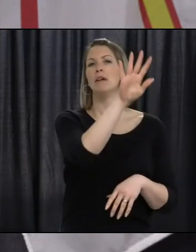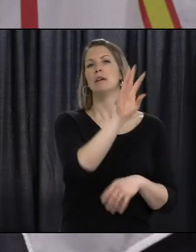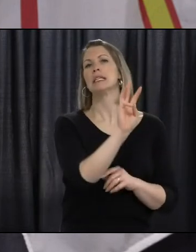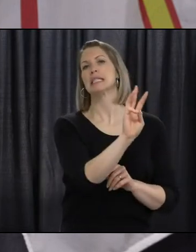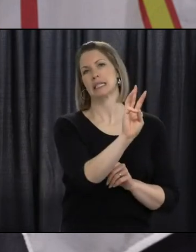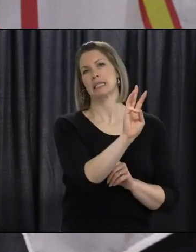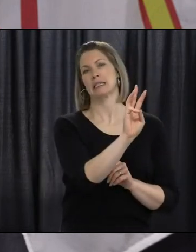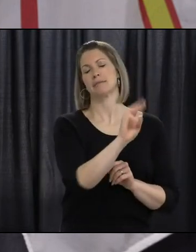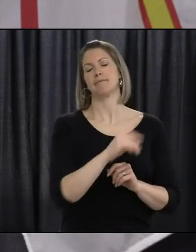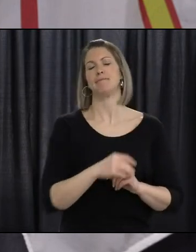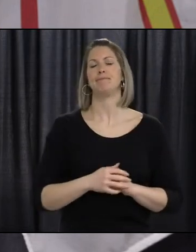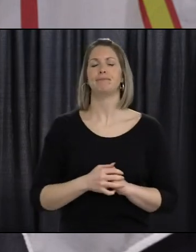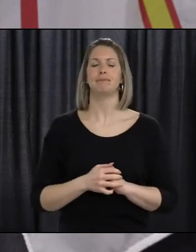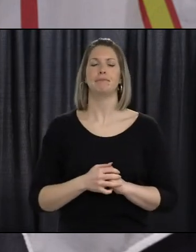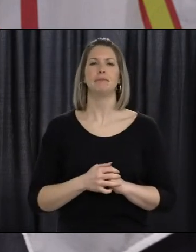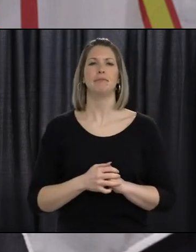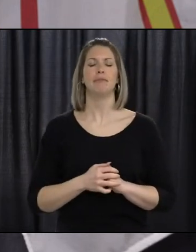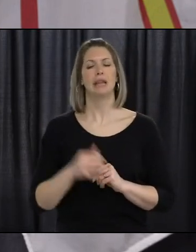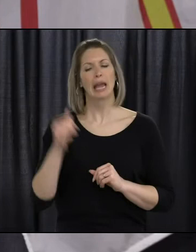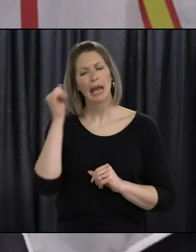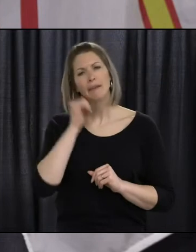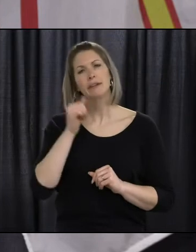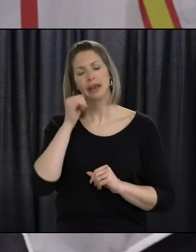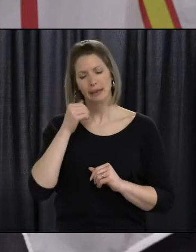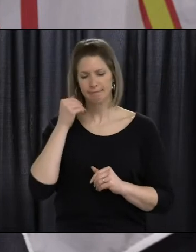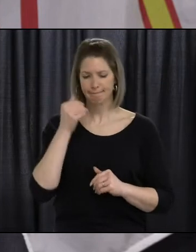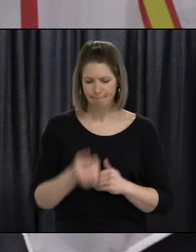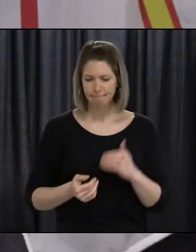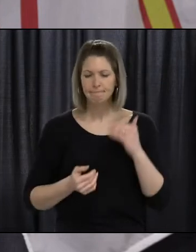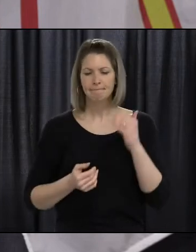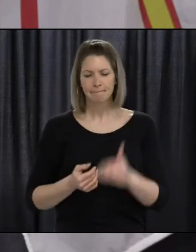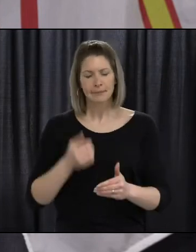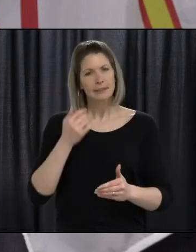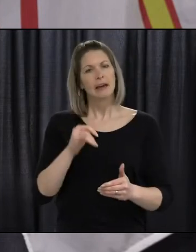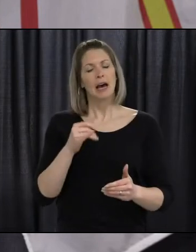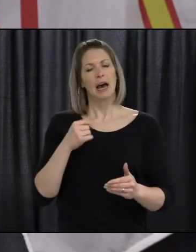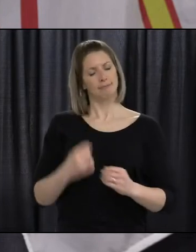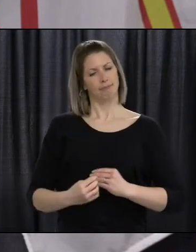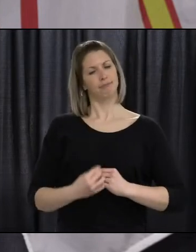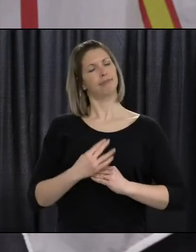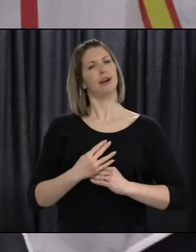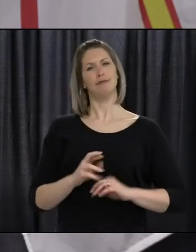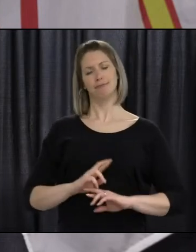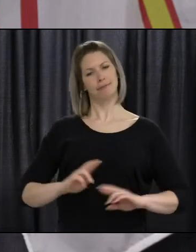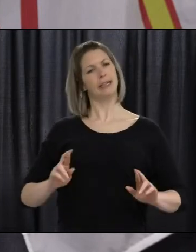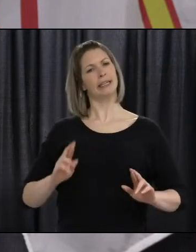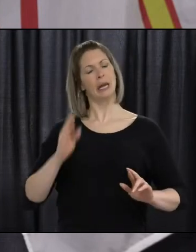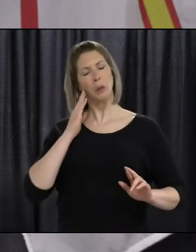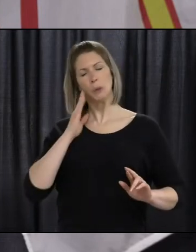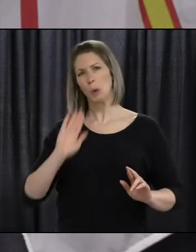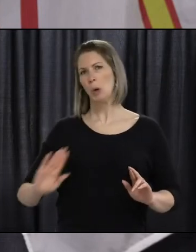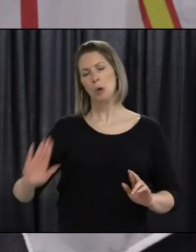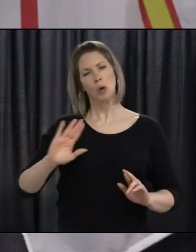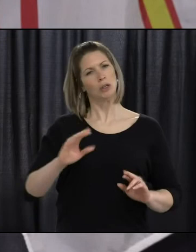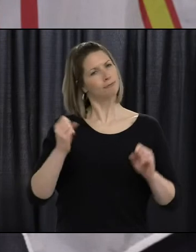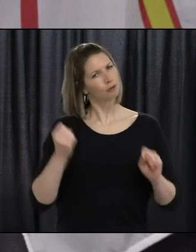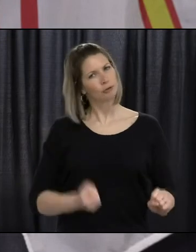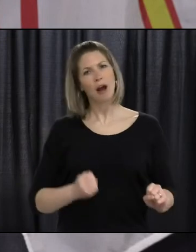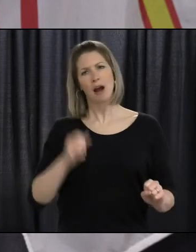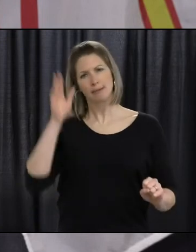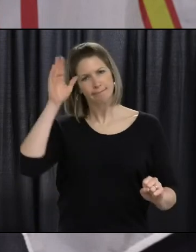Health. With each passing day, I am inspired, but not at all surprised, by the restraint, determination, and